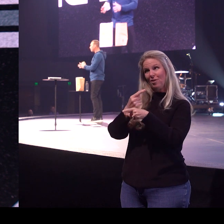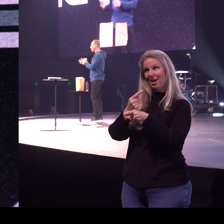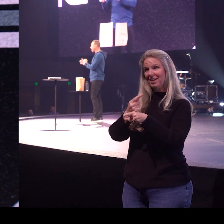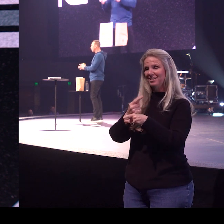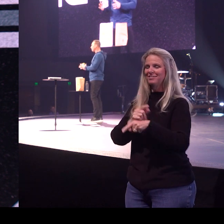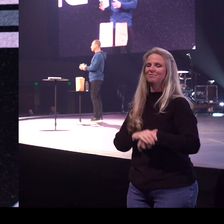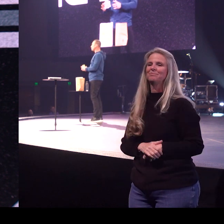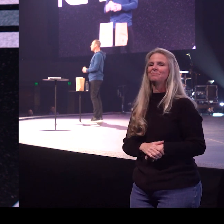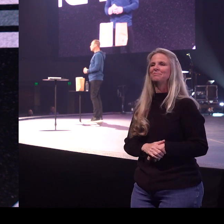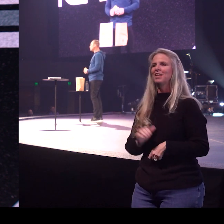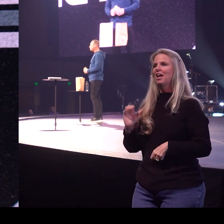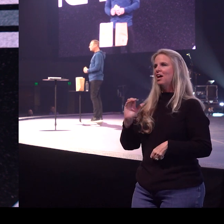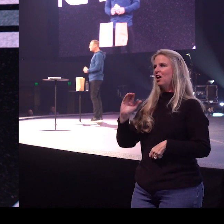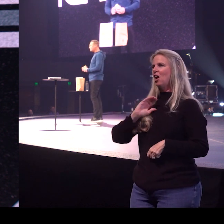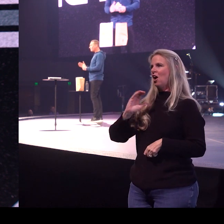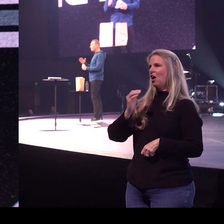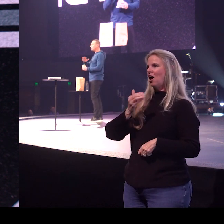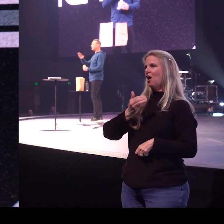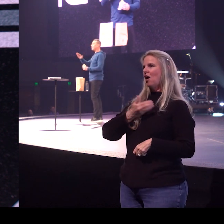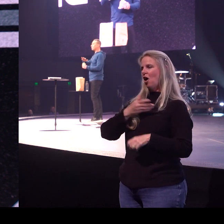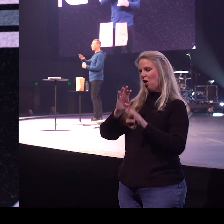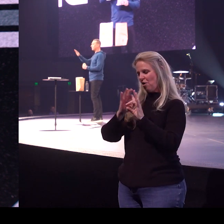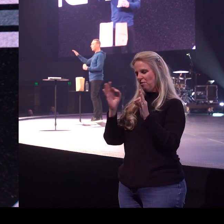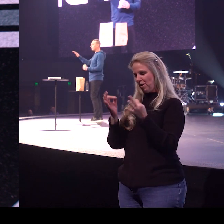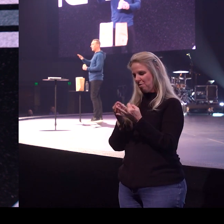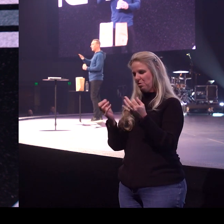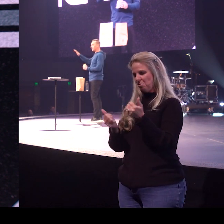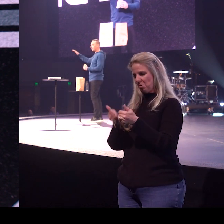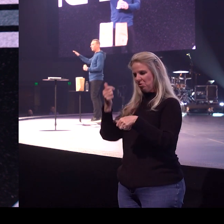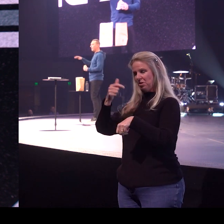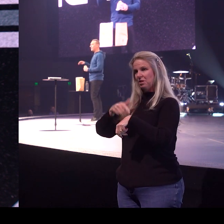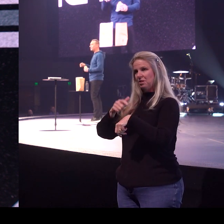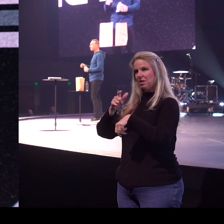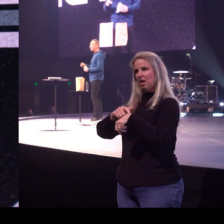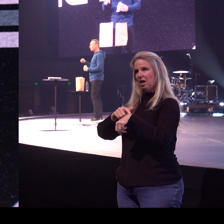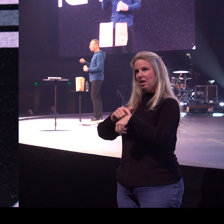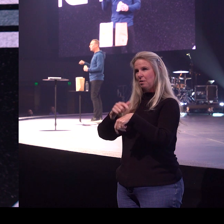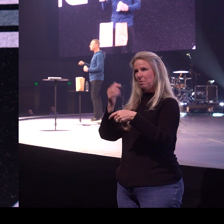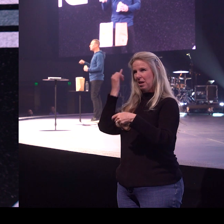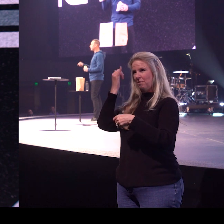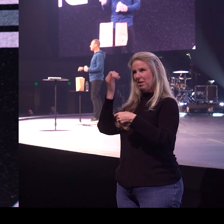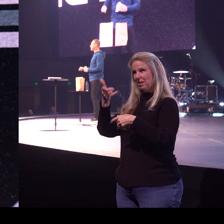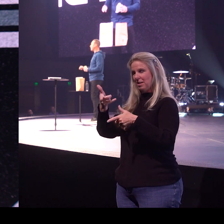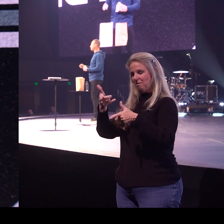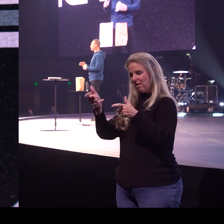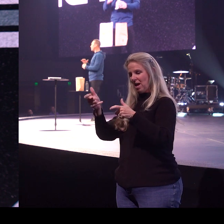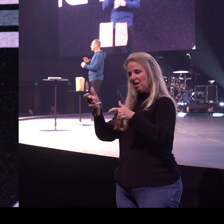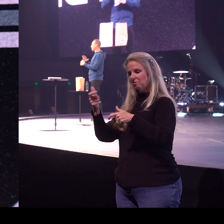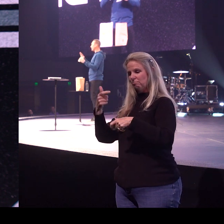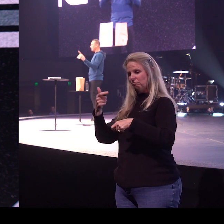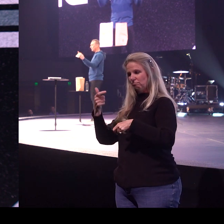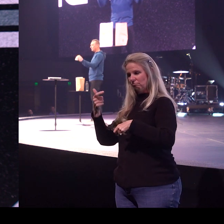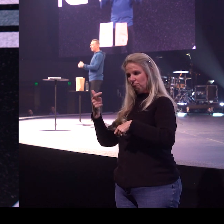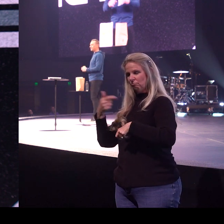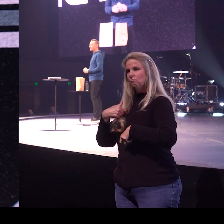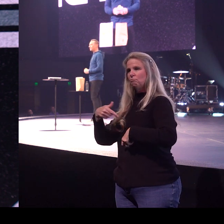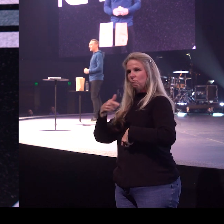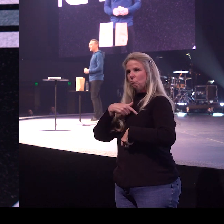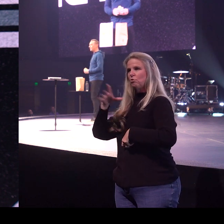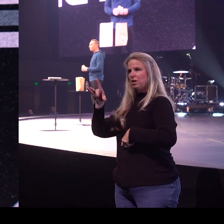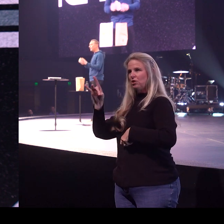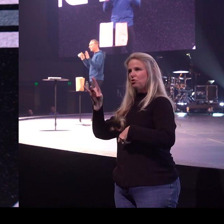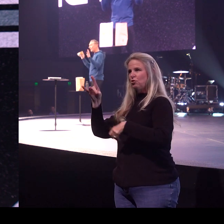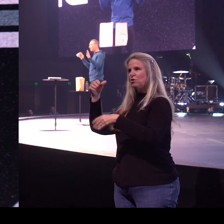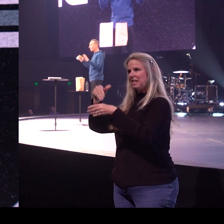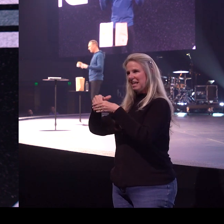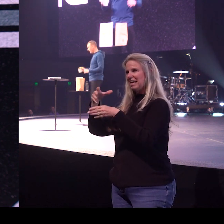our family, truth be told, most times when we have to go out to eat and it's going to be fast, we choose In-N-Out probably more than any other place to